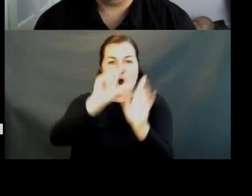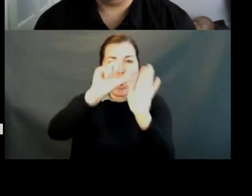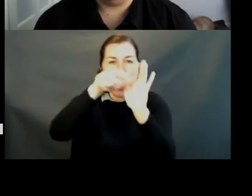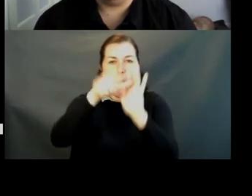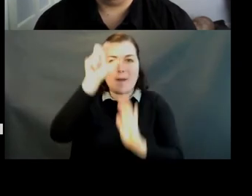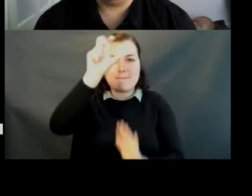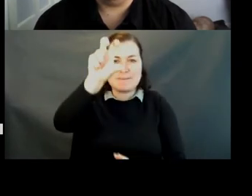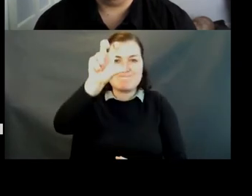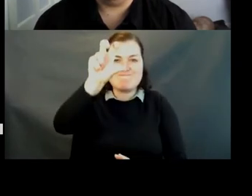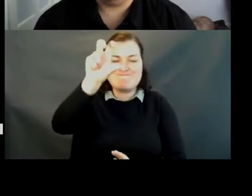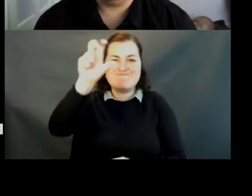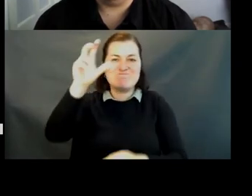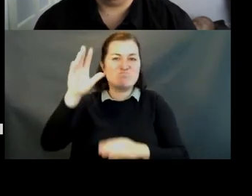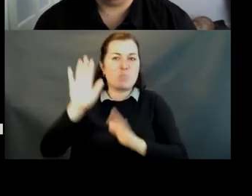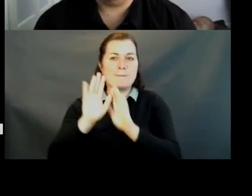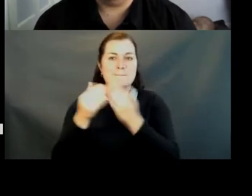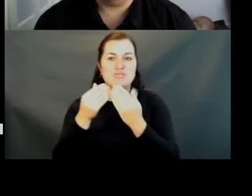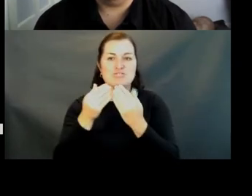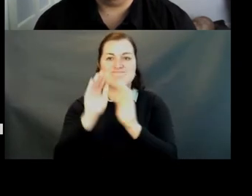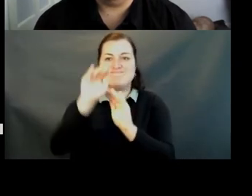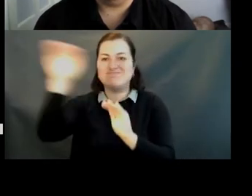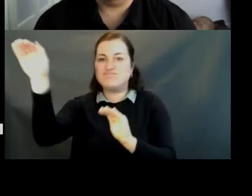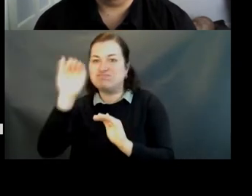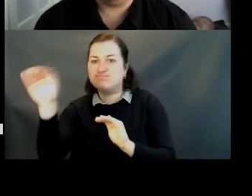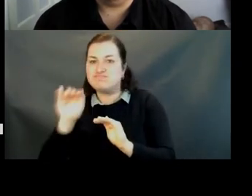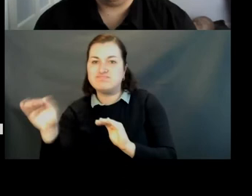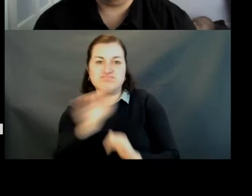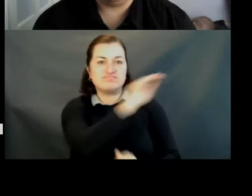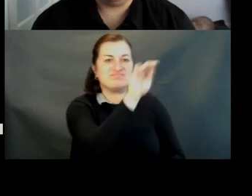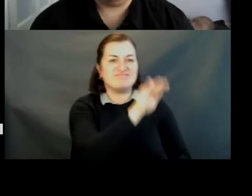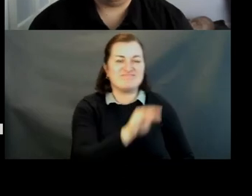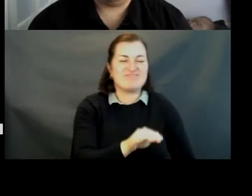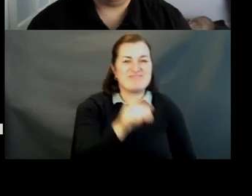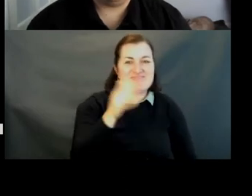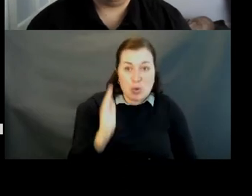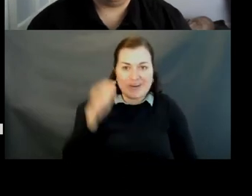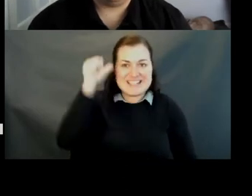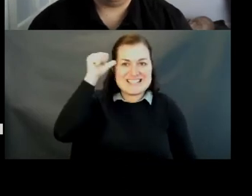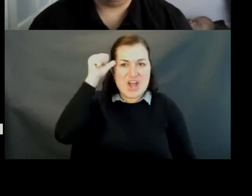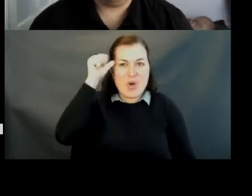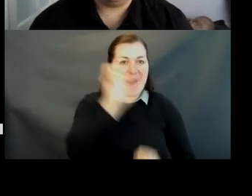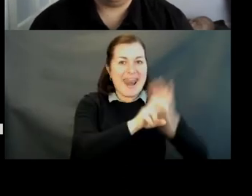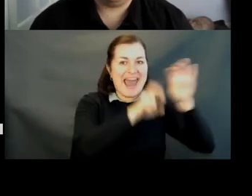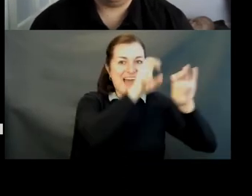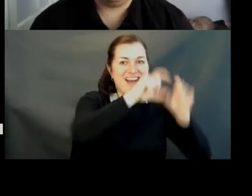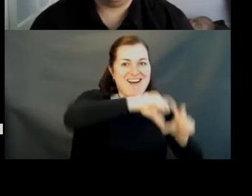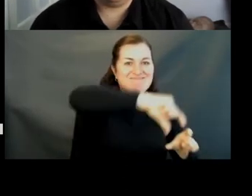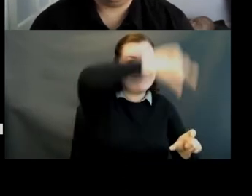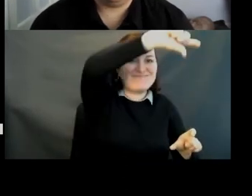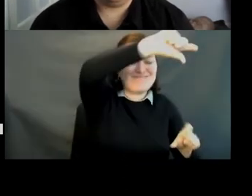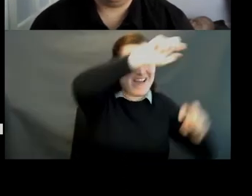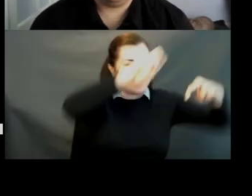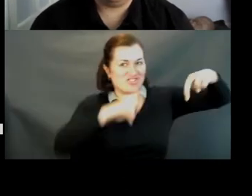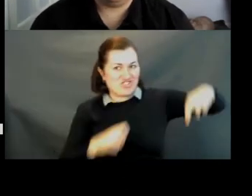doors underneath. We need to know that there's a ladder leaning up against the left-hand bookcase, and then there's a chair beside it.